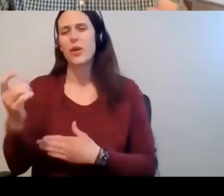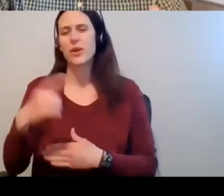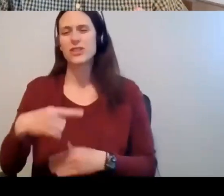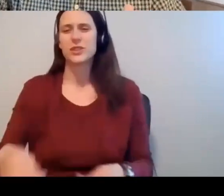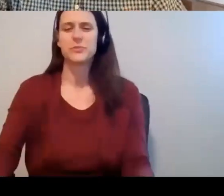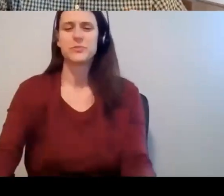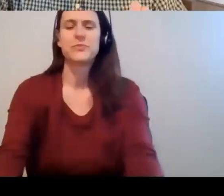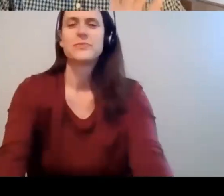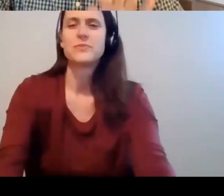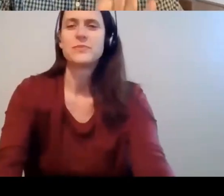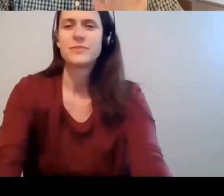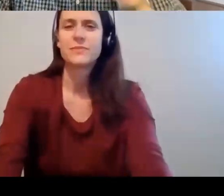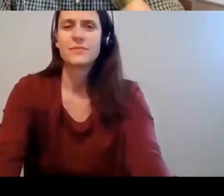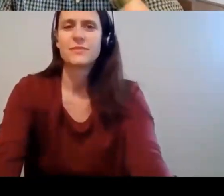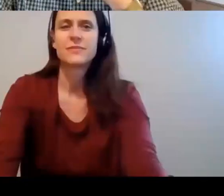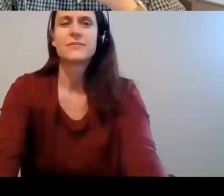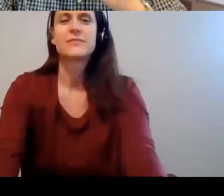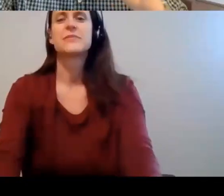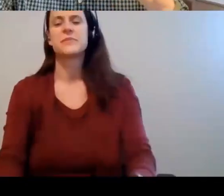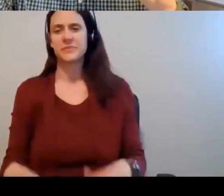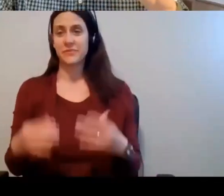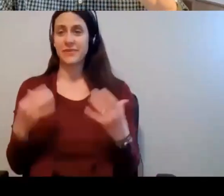Okay, so we are going to learn a little bit about